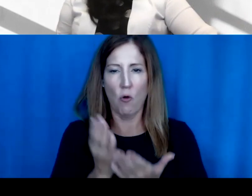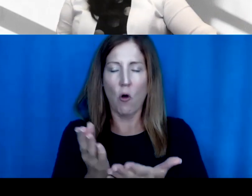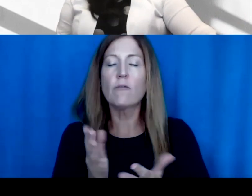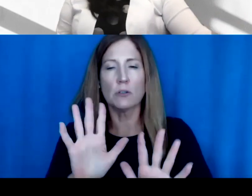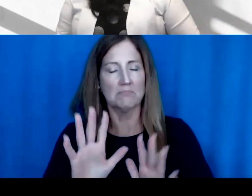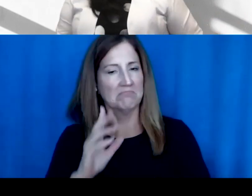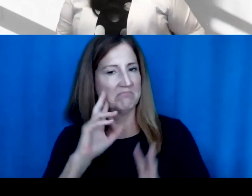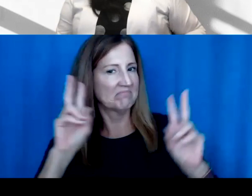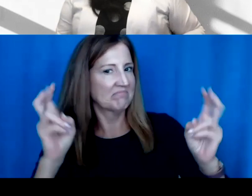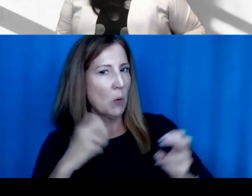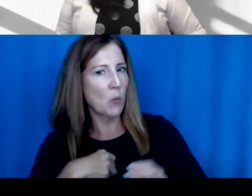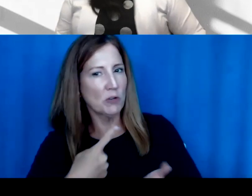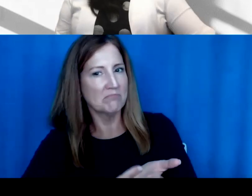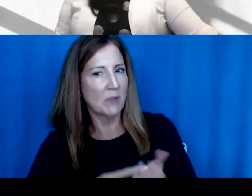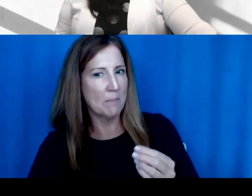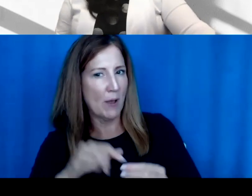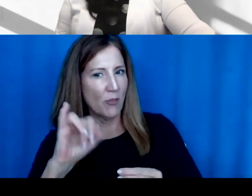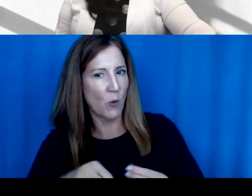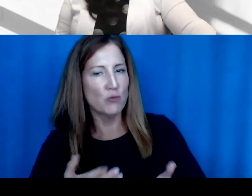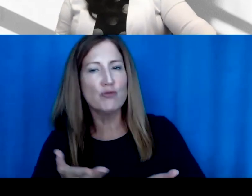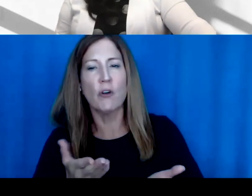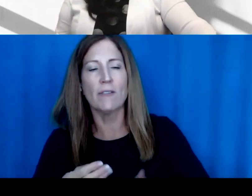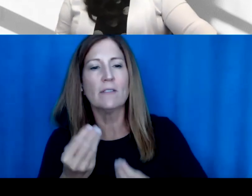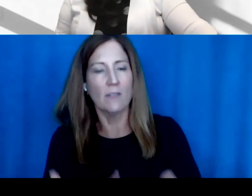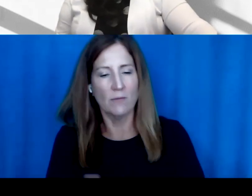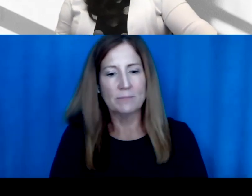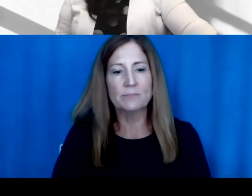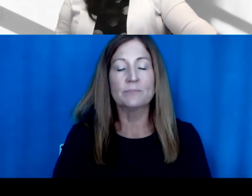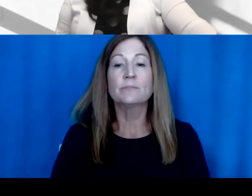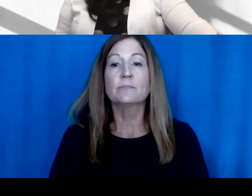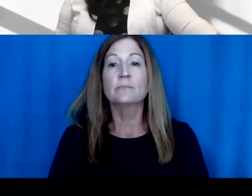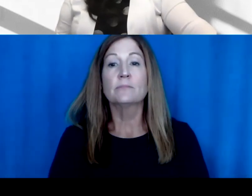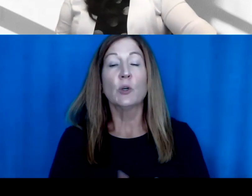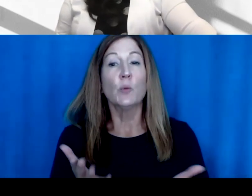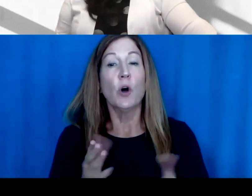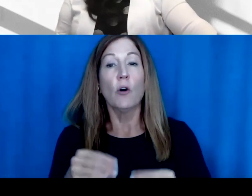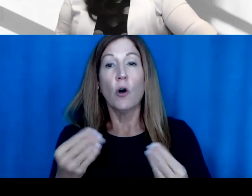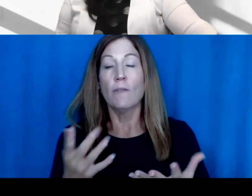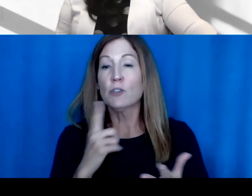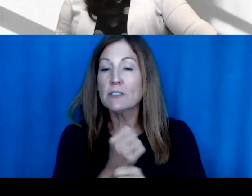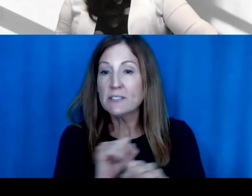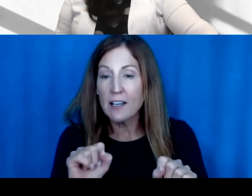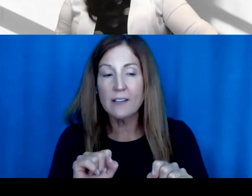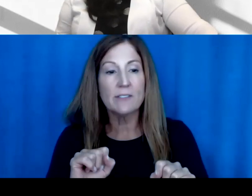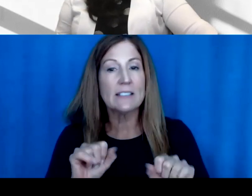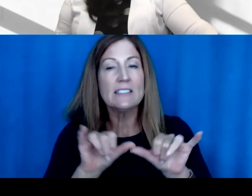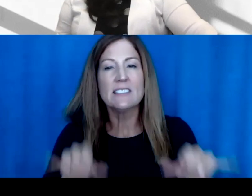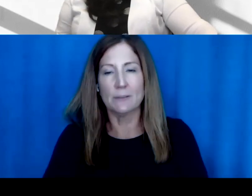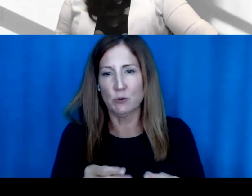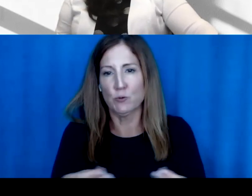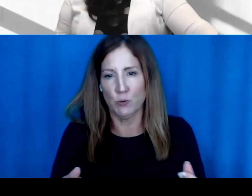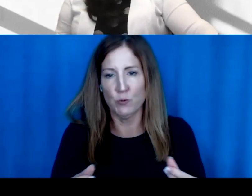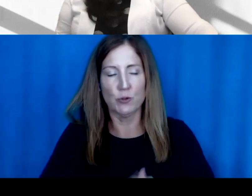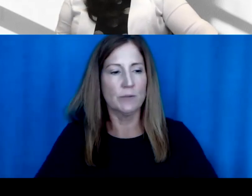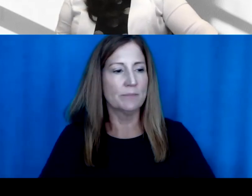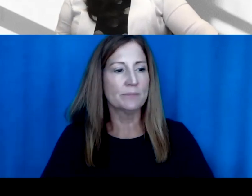some of the services that we offer. We offer safety system solutions. So